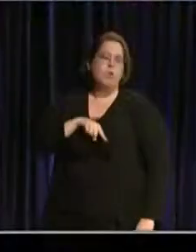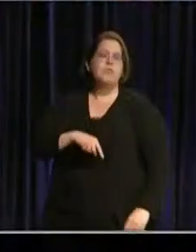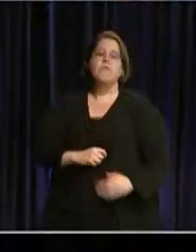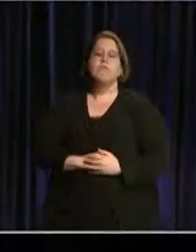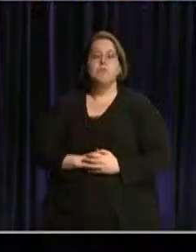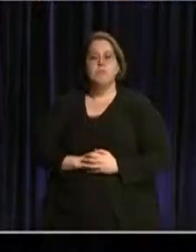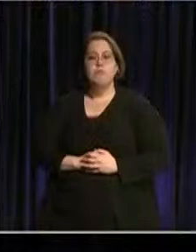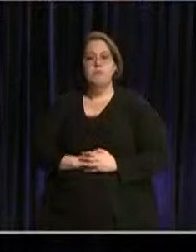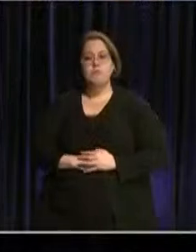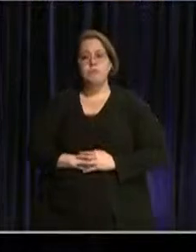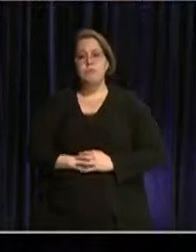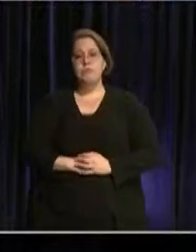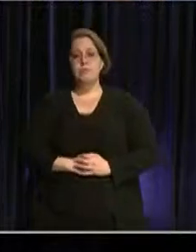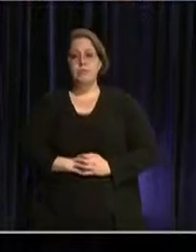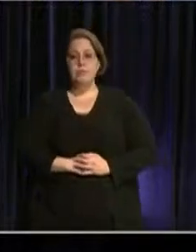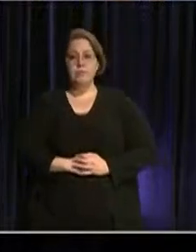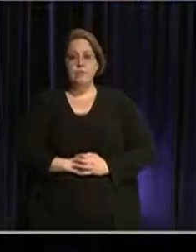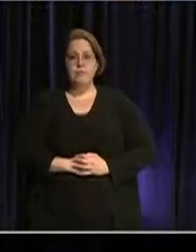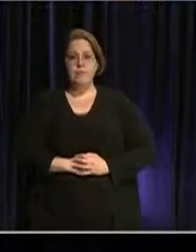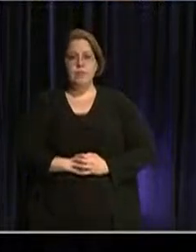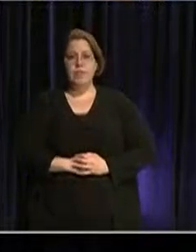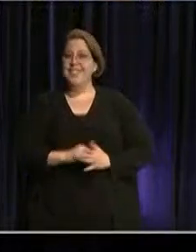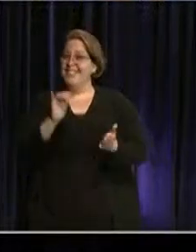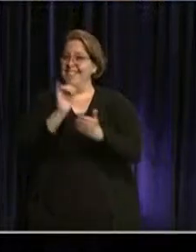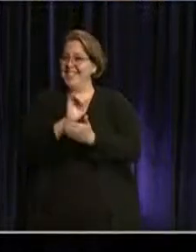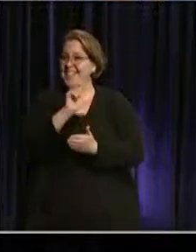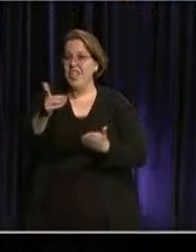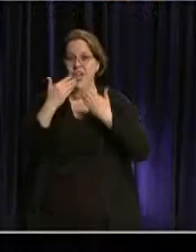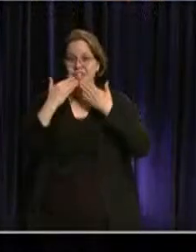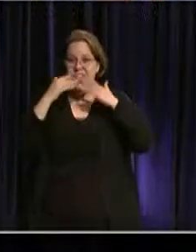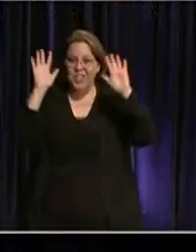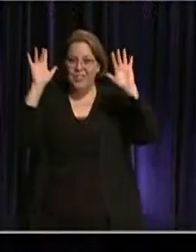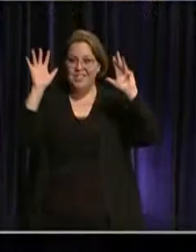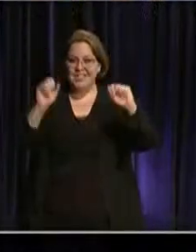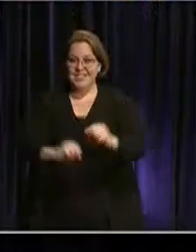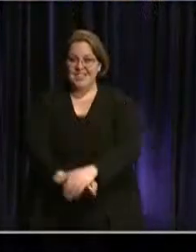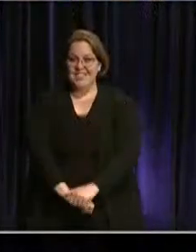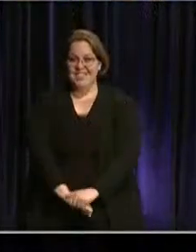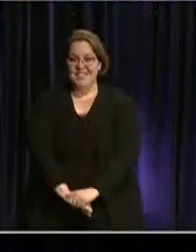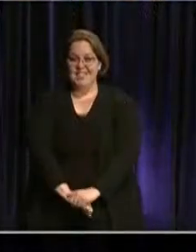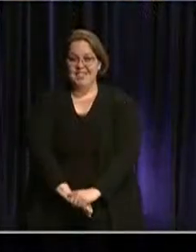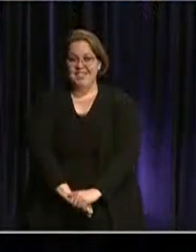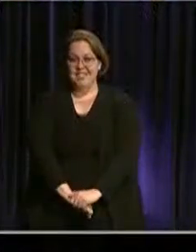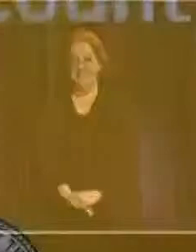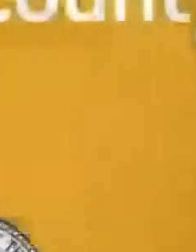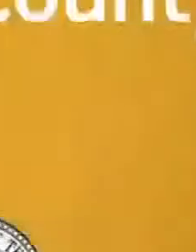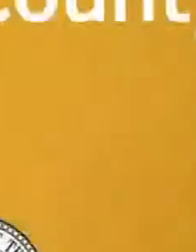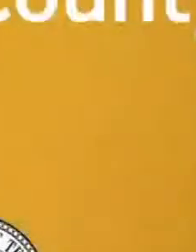That's all we have tonight. Thank you. Thank you.